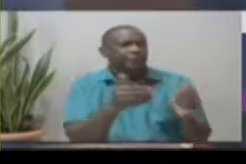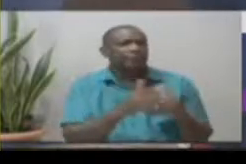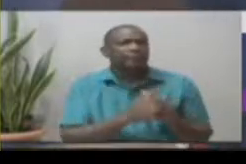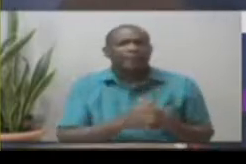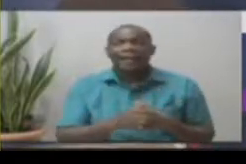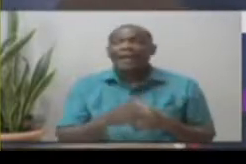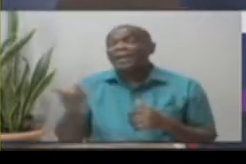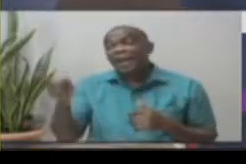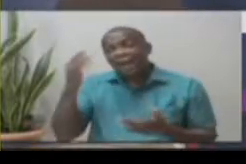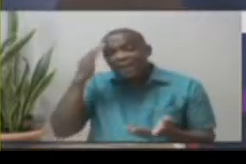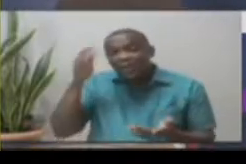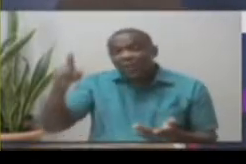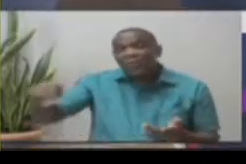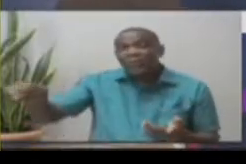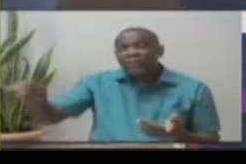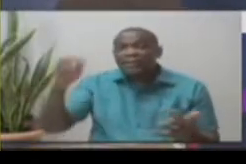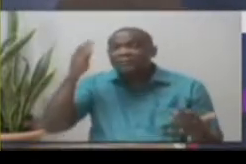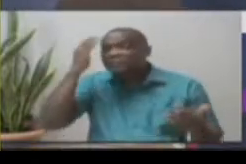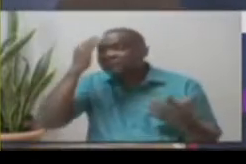salons,